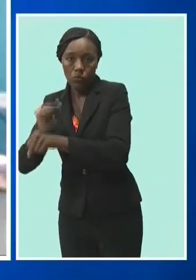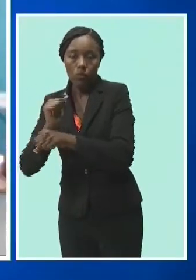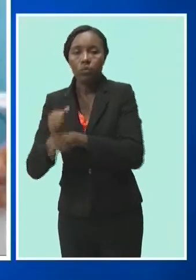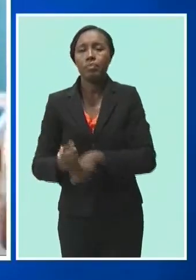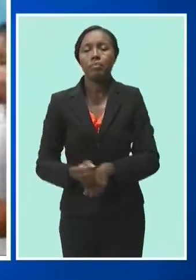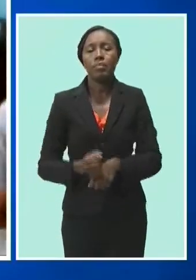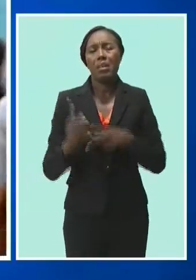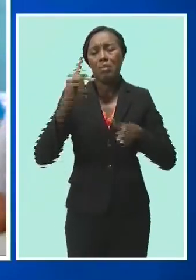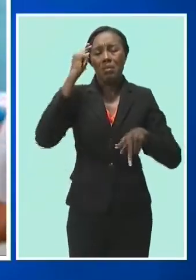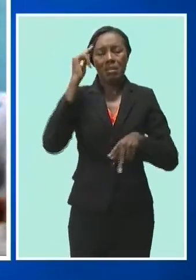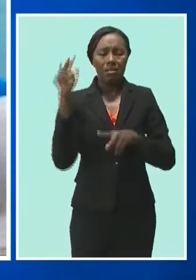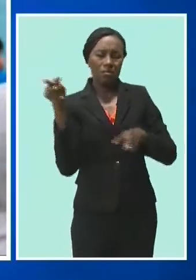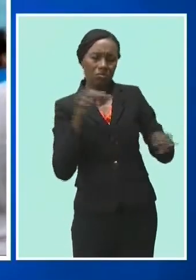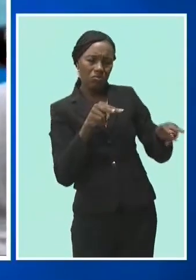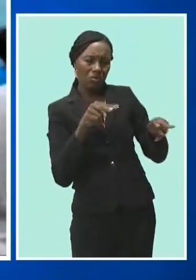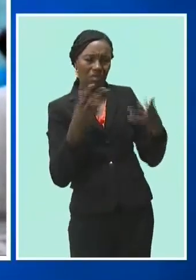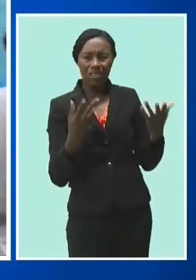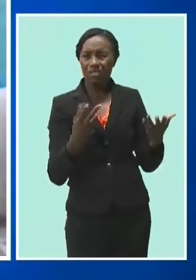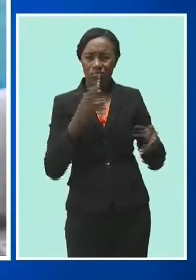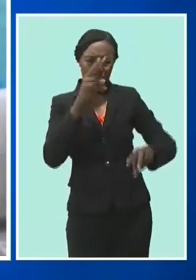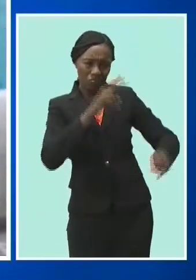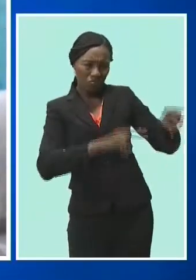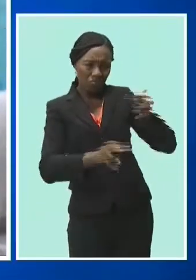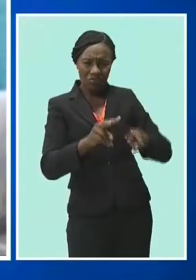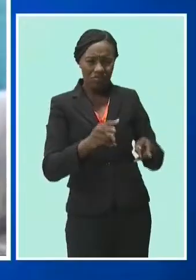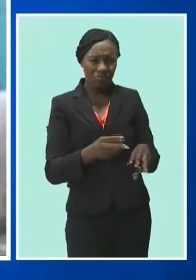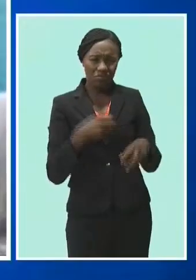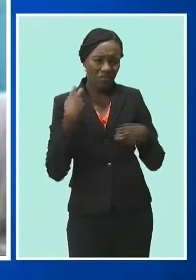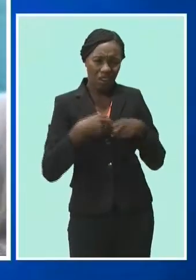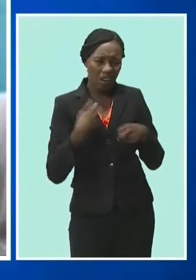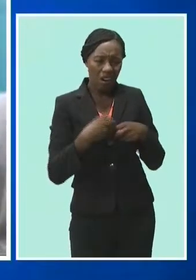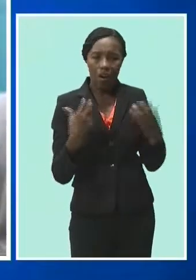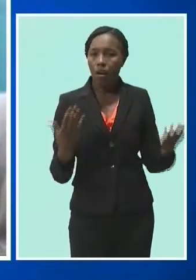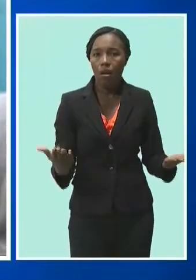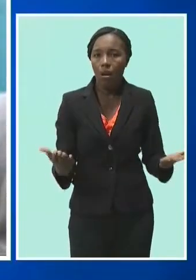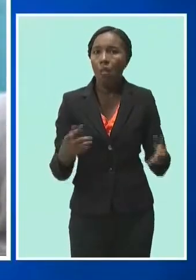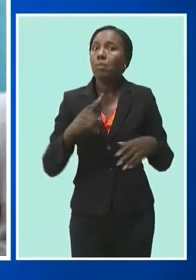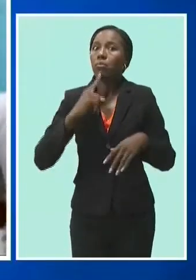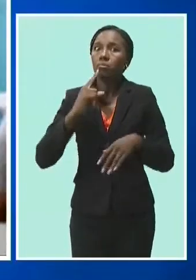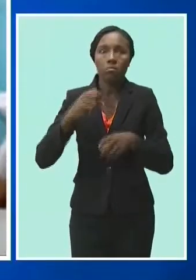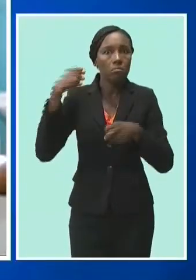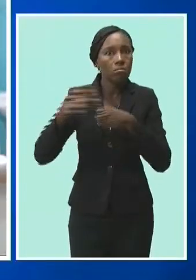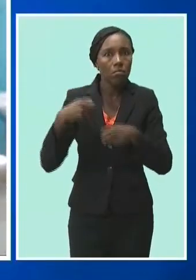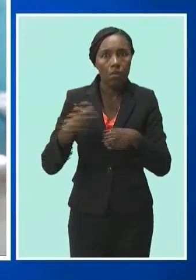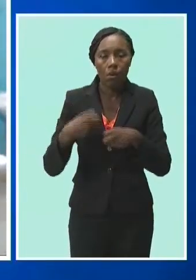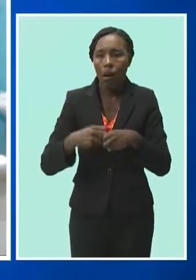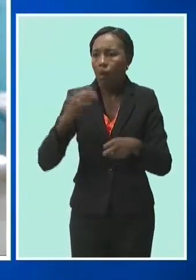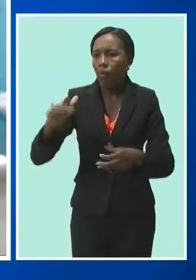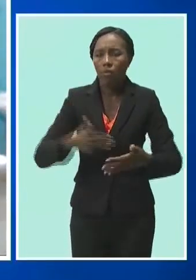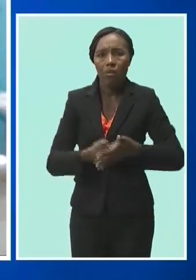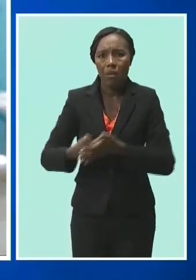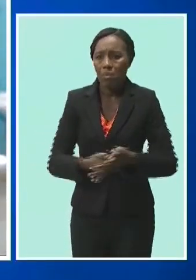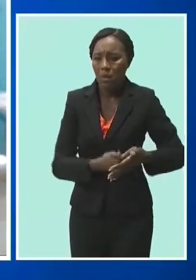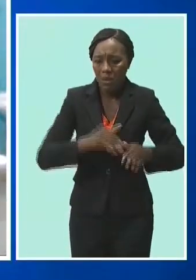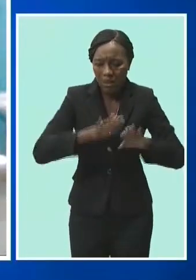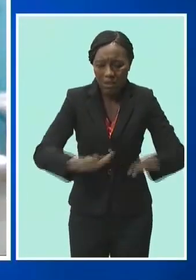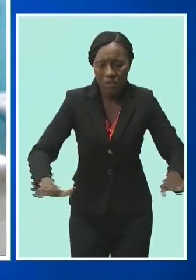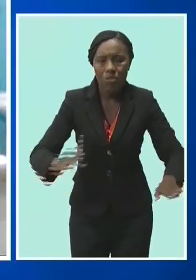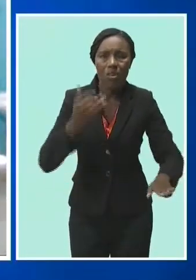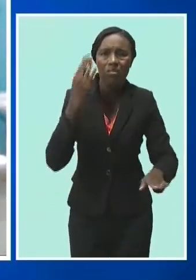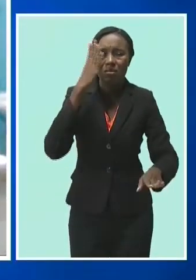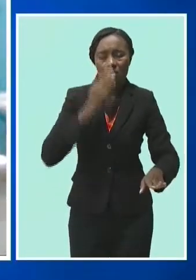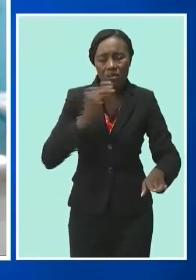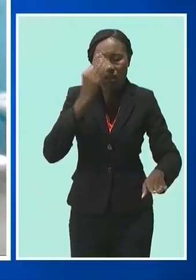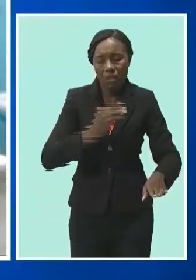not hard for them. Things are very, very hard for them. Their babies sleep on the ground. They cook in a tin and